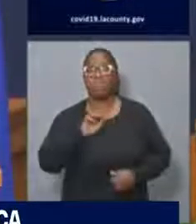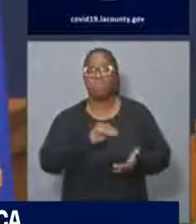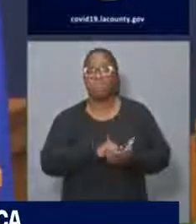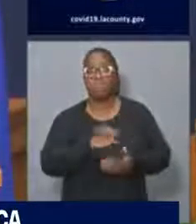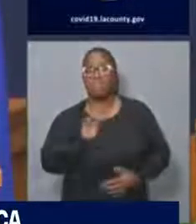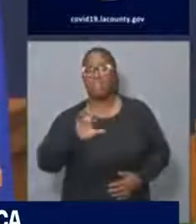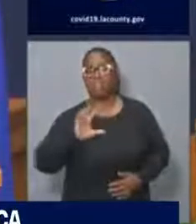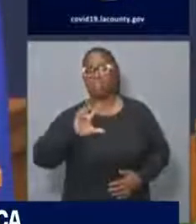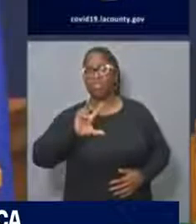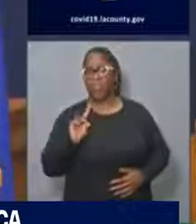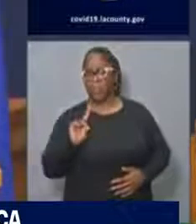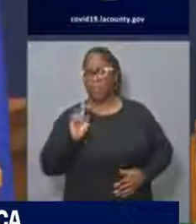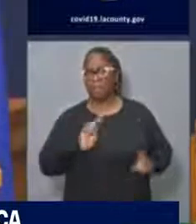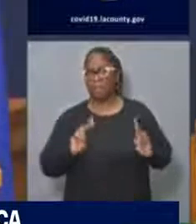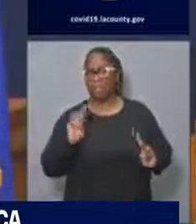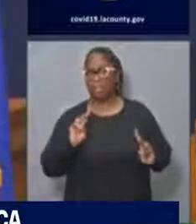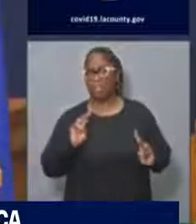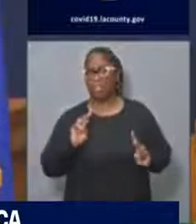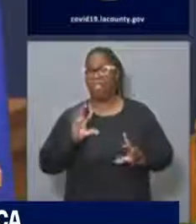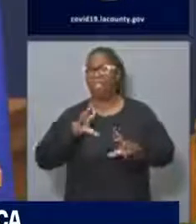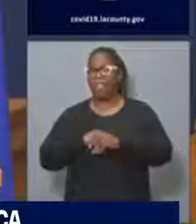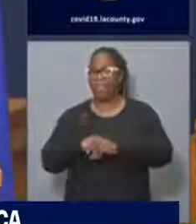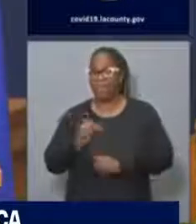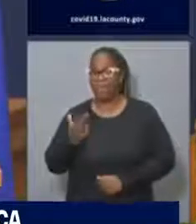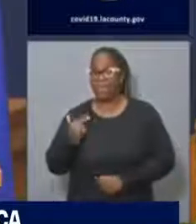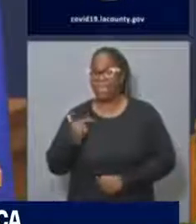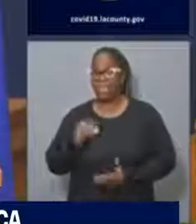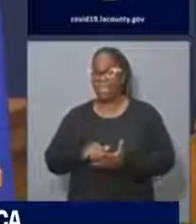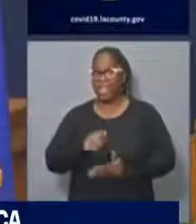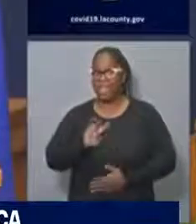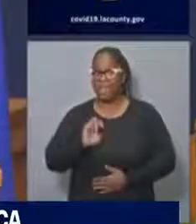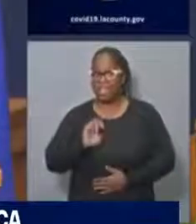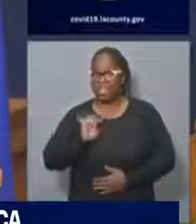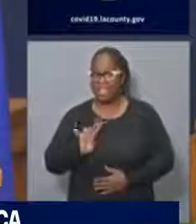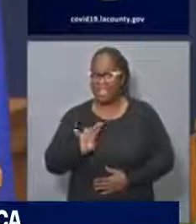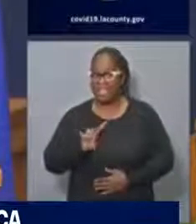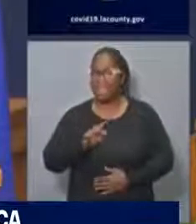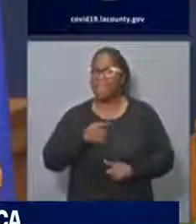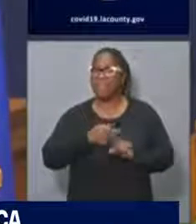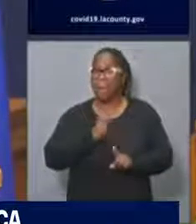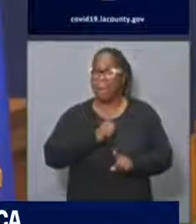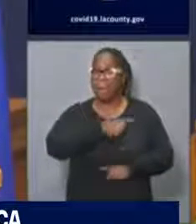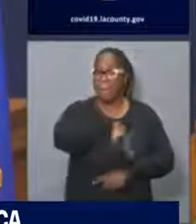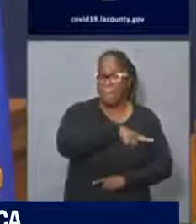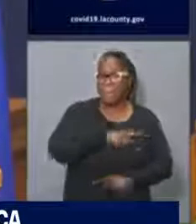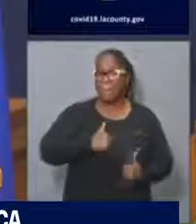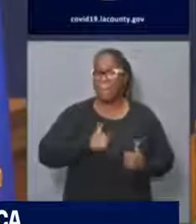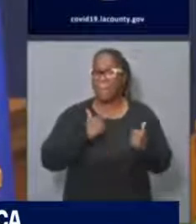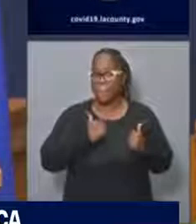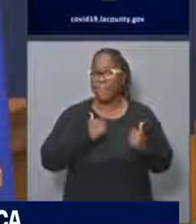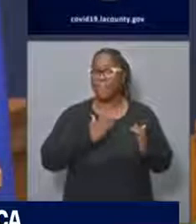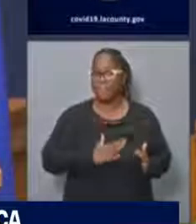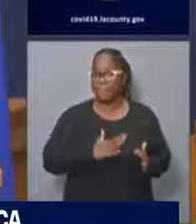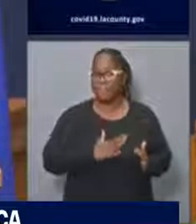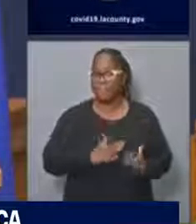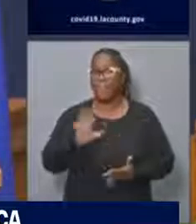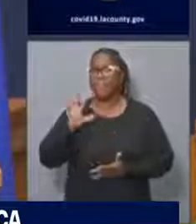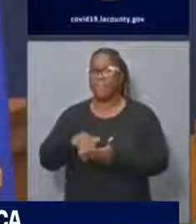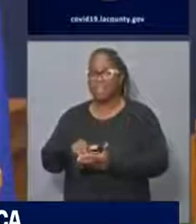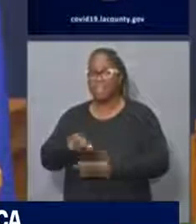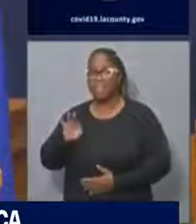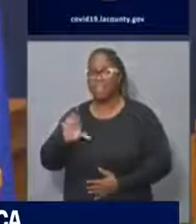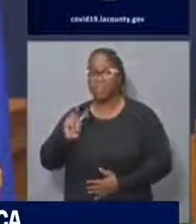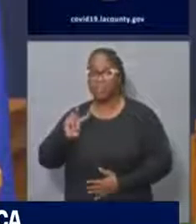22,731. And this includes 13,207 cases among residents and